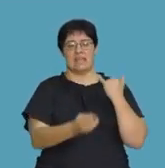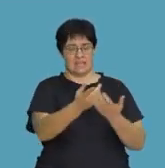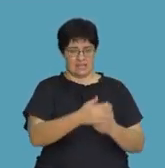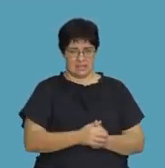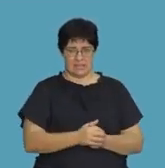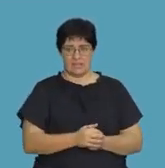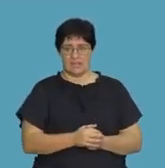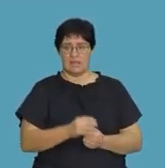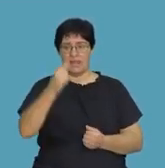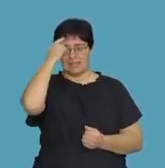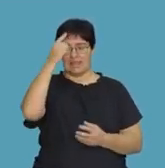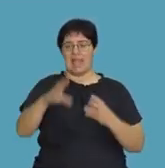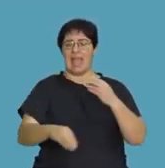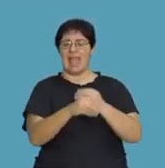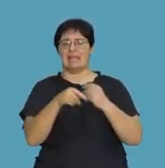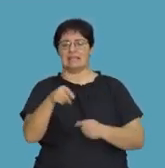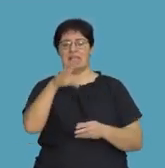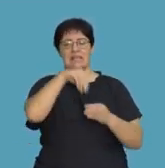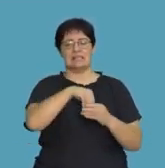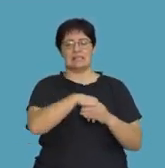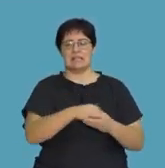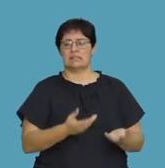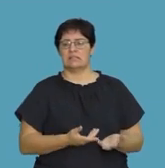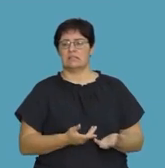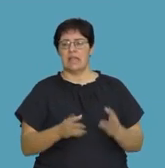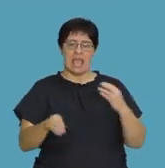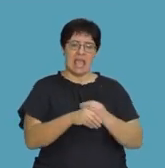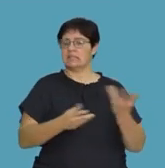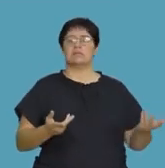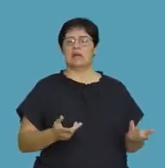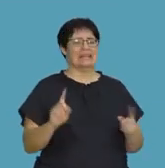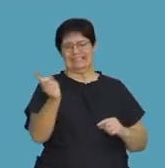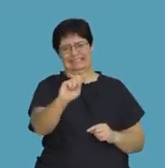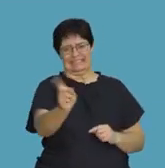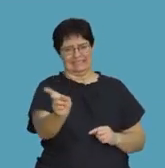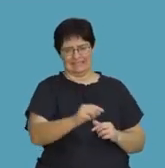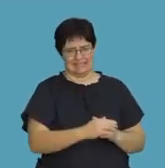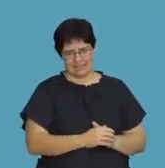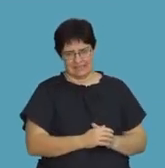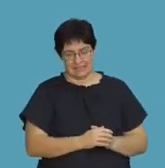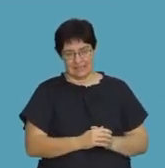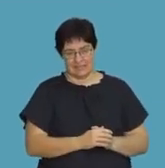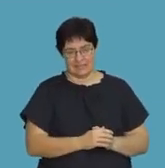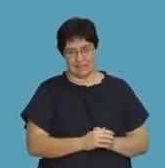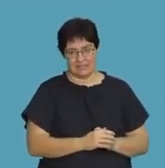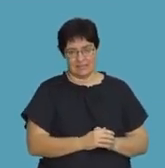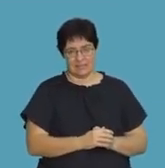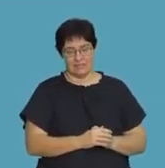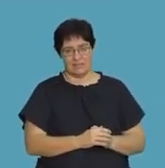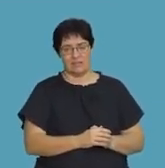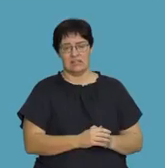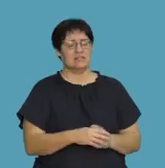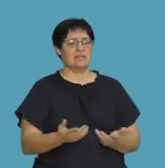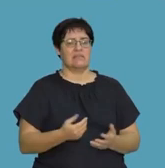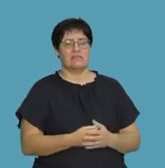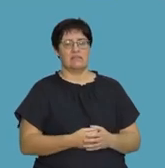that you guys make. You think you can add what is inside there and what is inside there. I think maybe a typical example of this, I